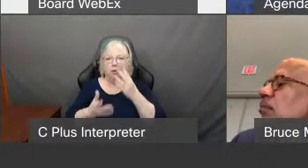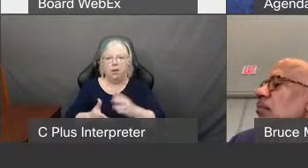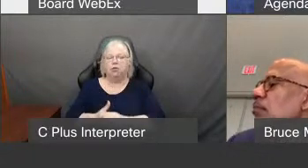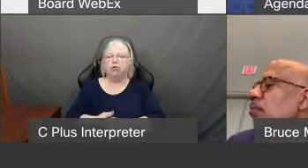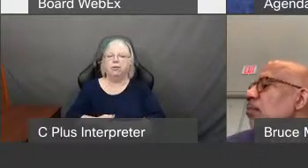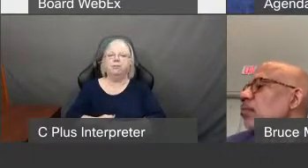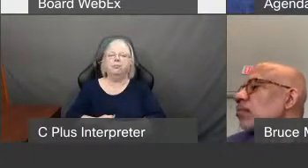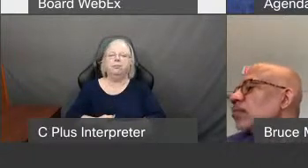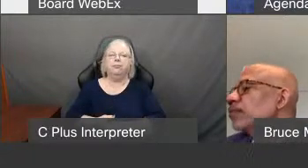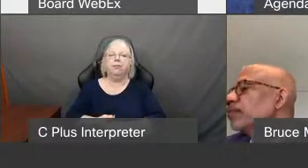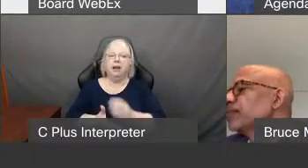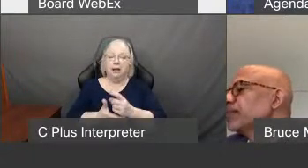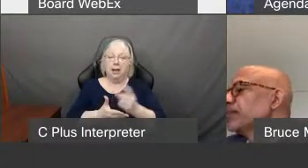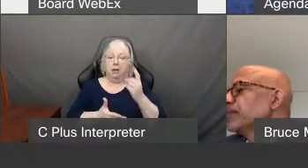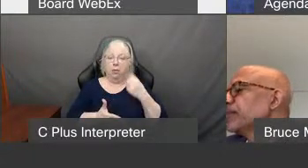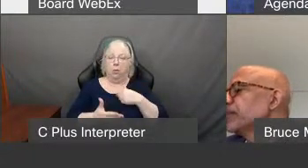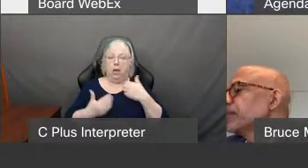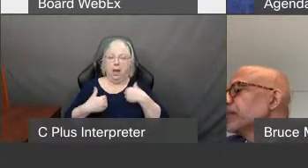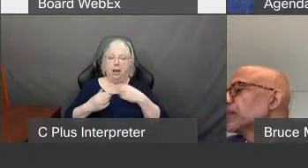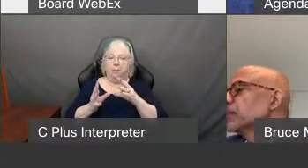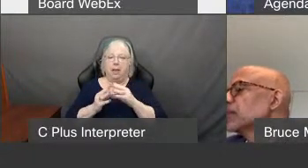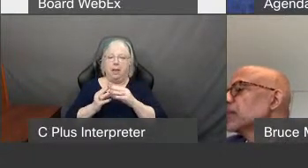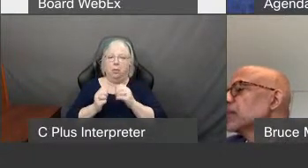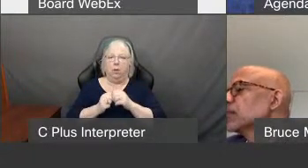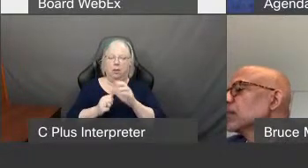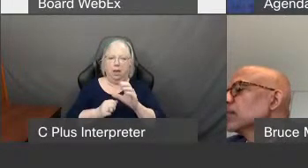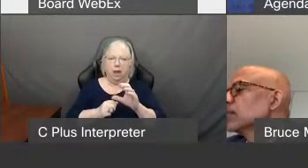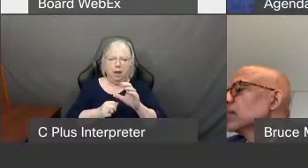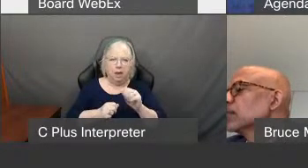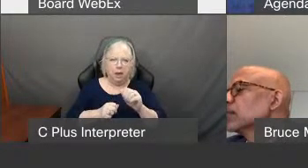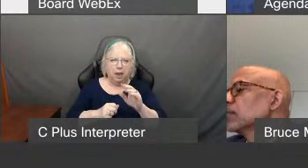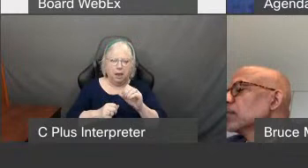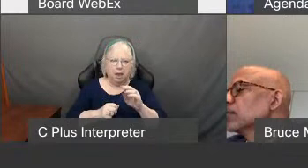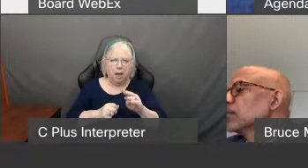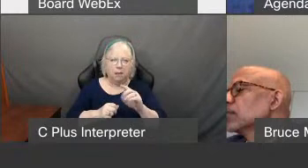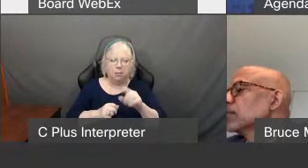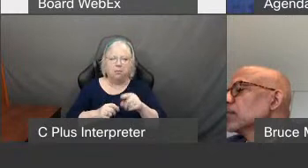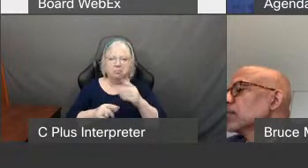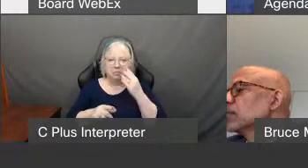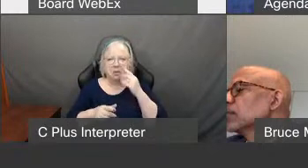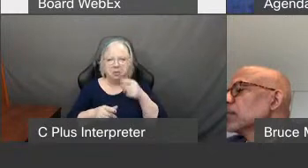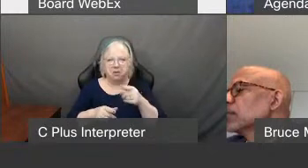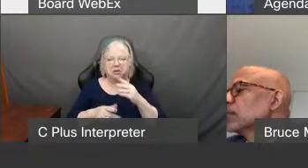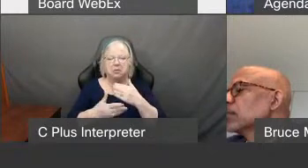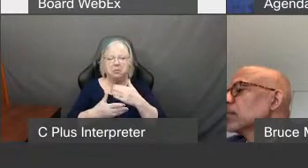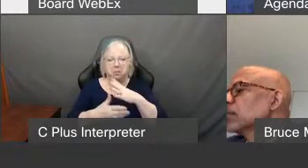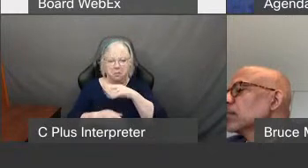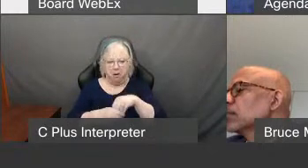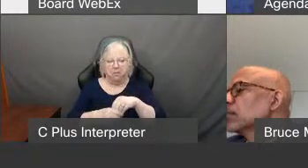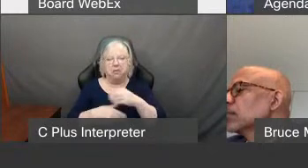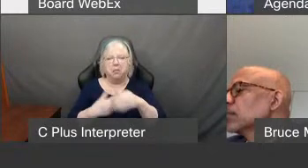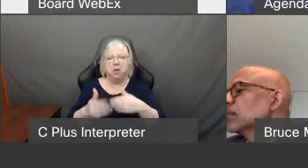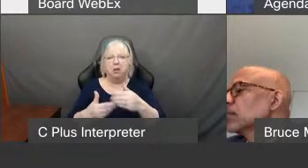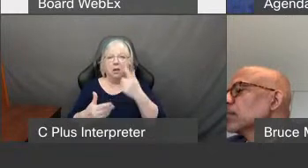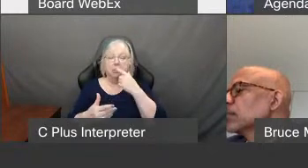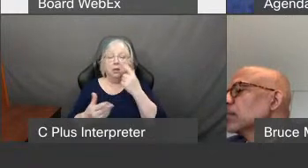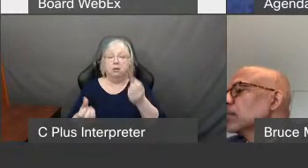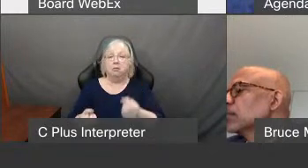meeting last week with ACOB because they know this is part of the process. So there are a lot of organizations that